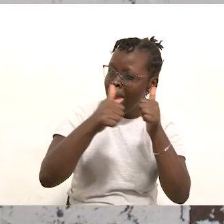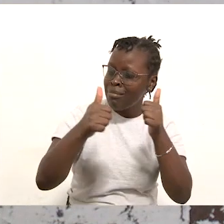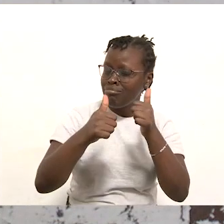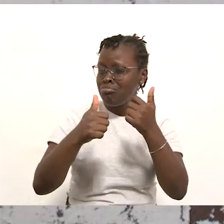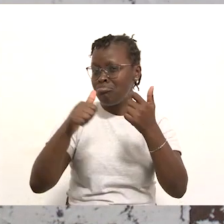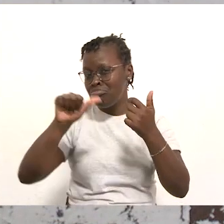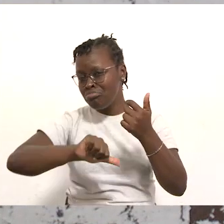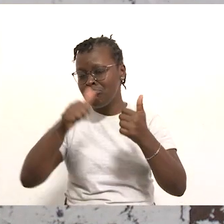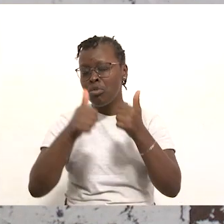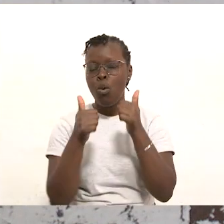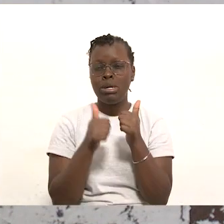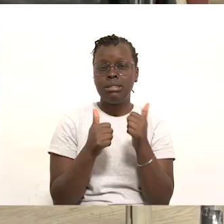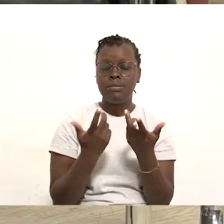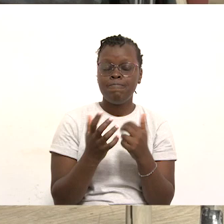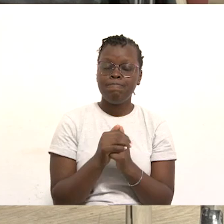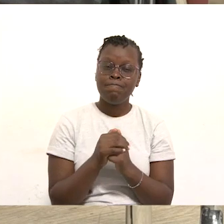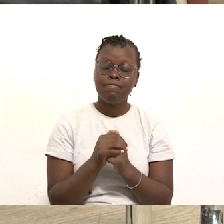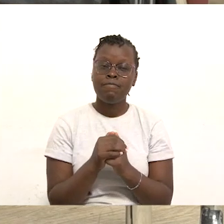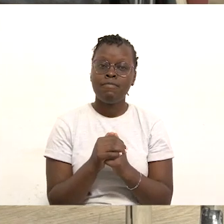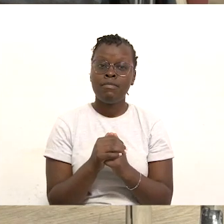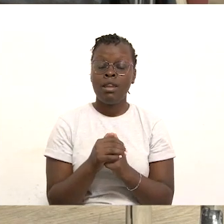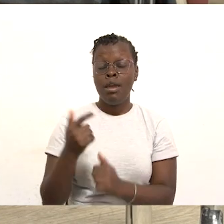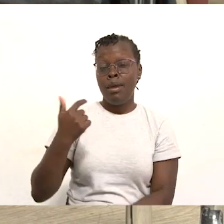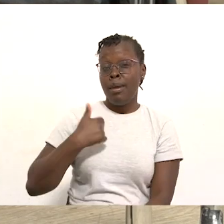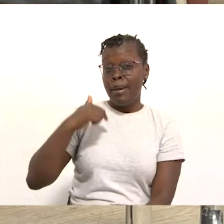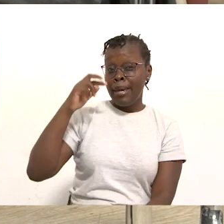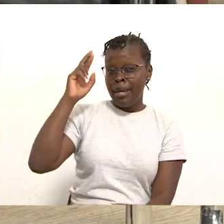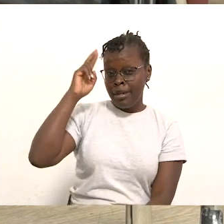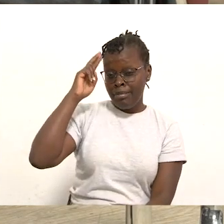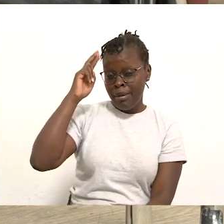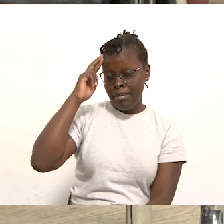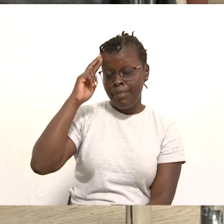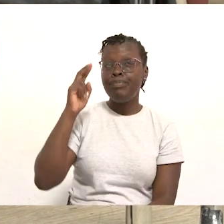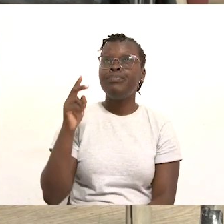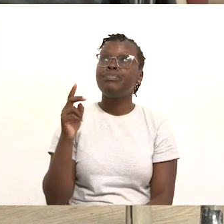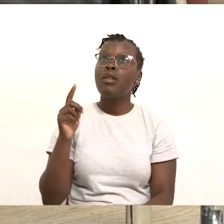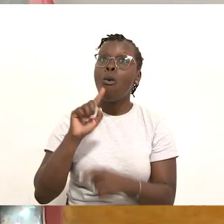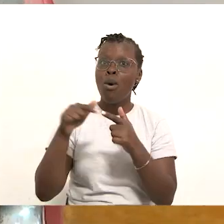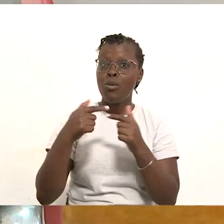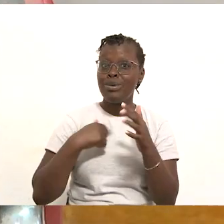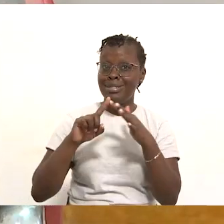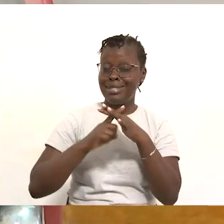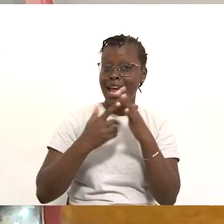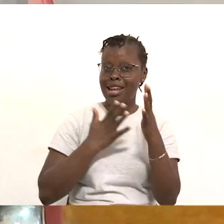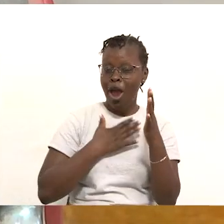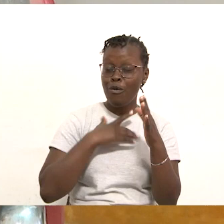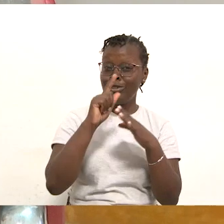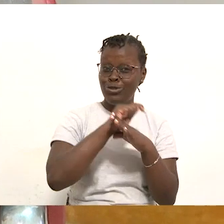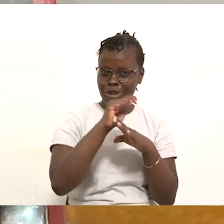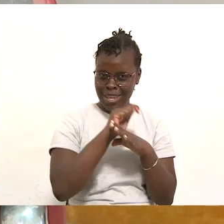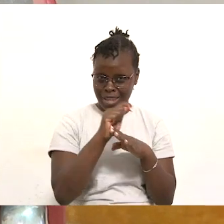also measured? Yes. I remember when we started our first upskilling program with our